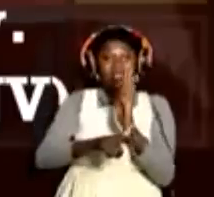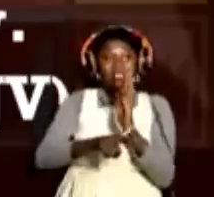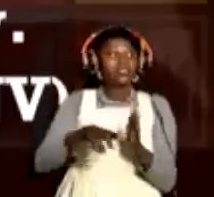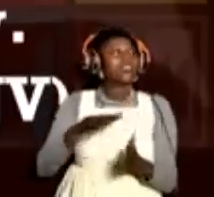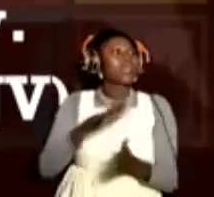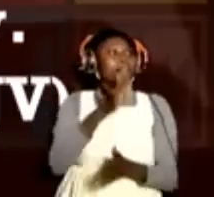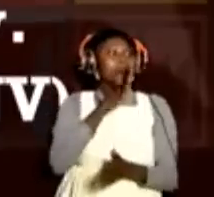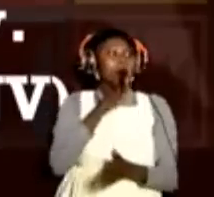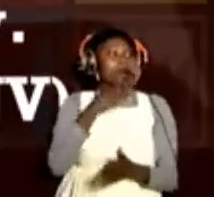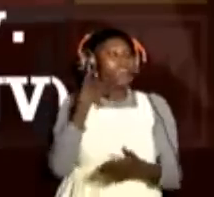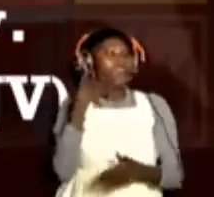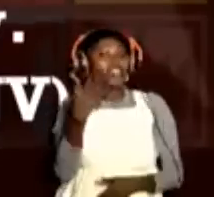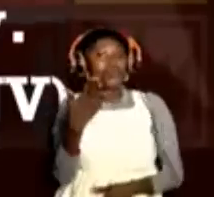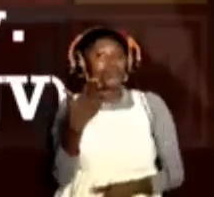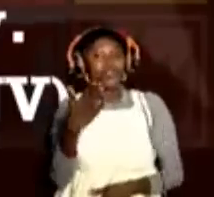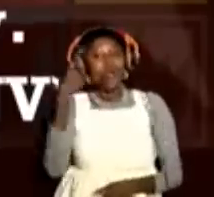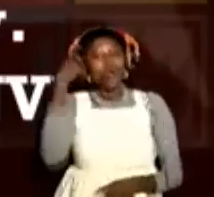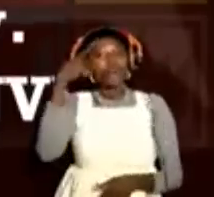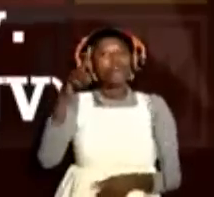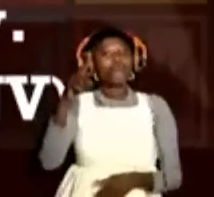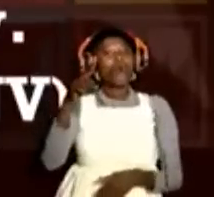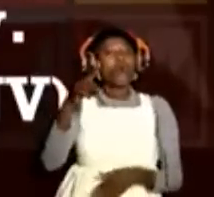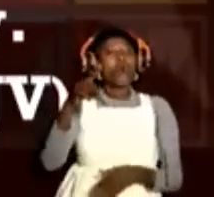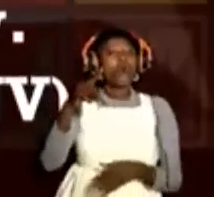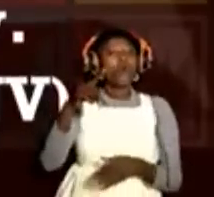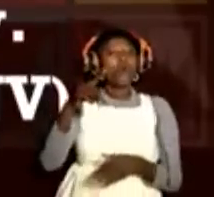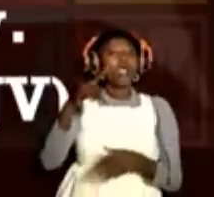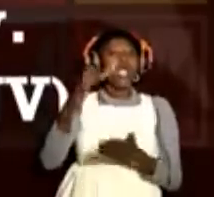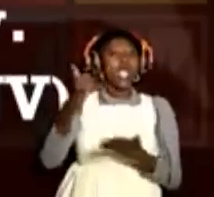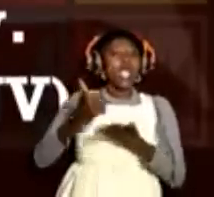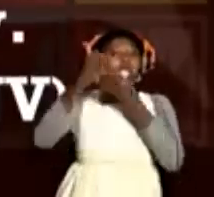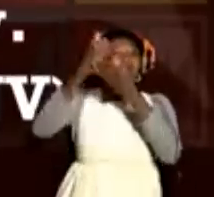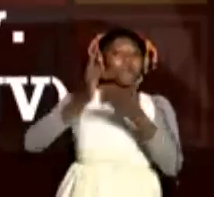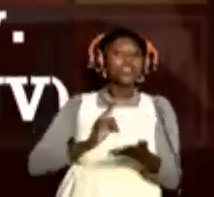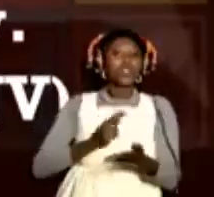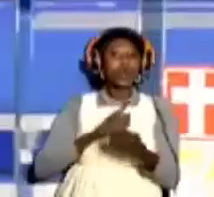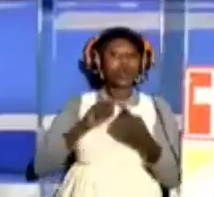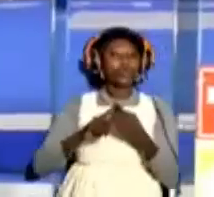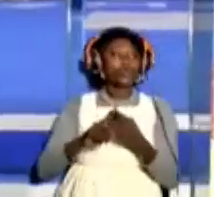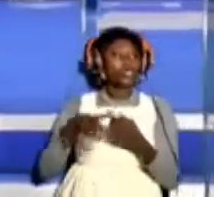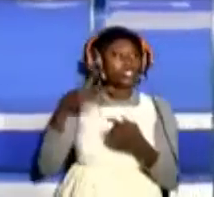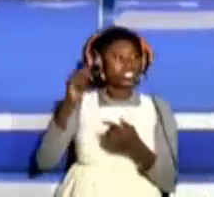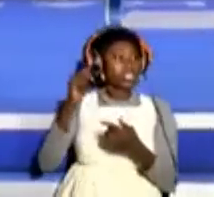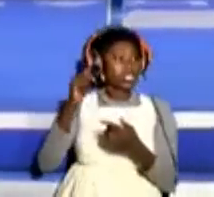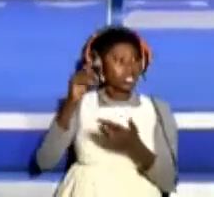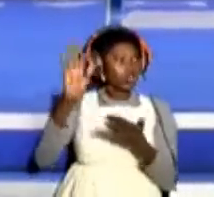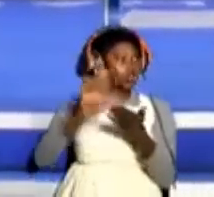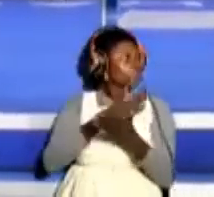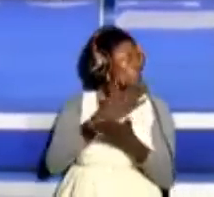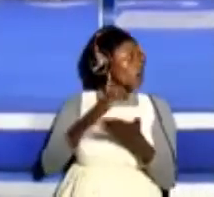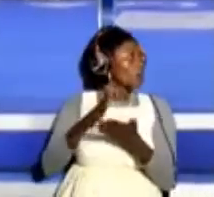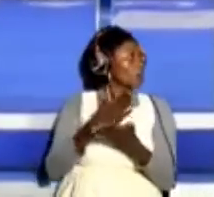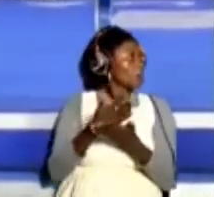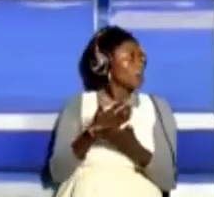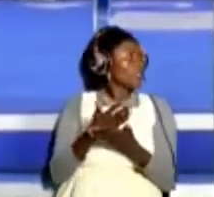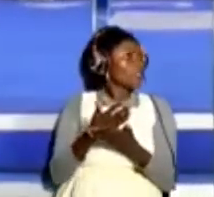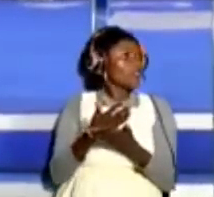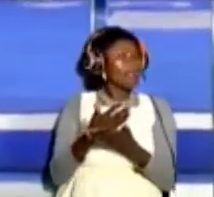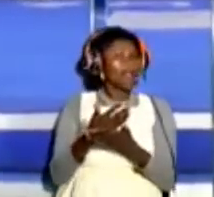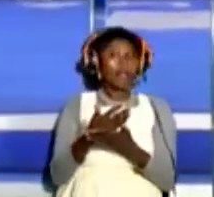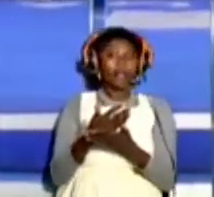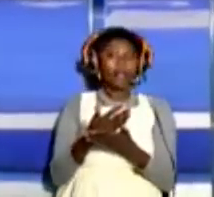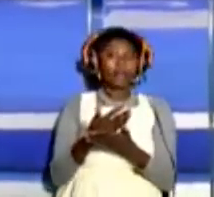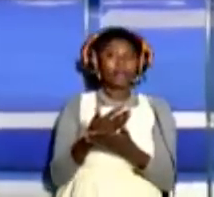Mama, thank you for refining us to the sons of Rechabites. Abba,